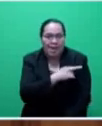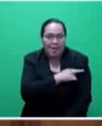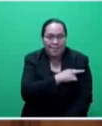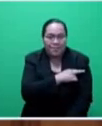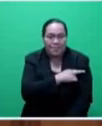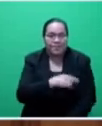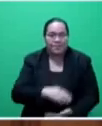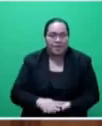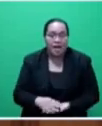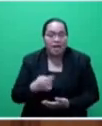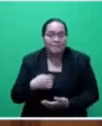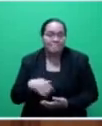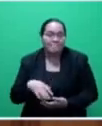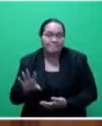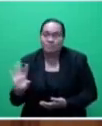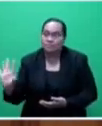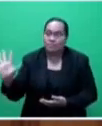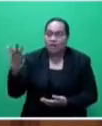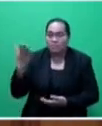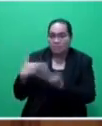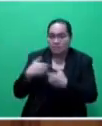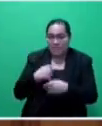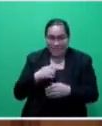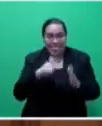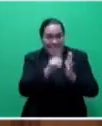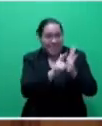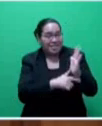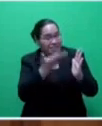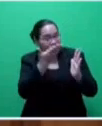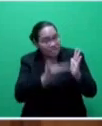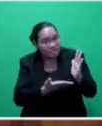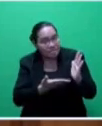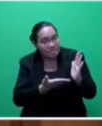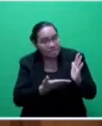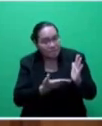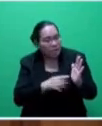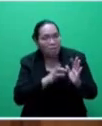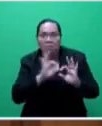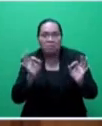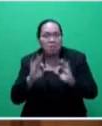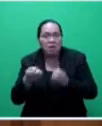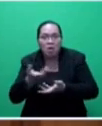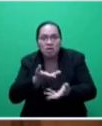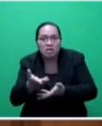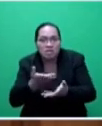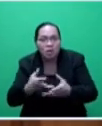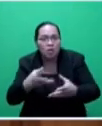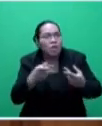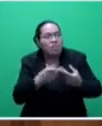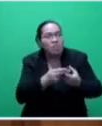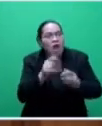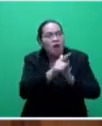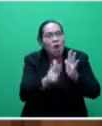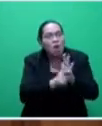I am told that this legislation, Mr. Speaker, there was no consultation even with the law society.